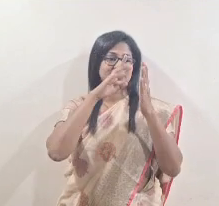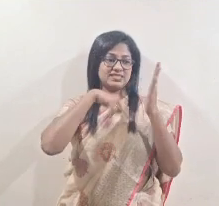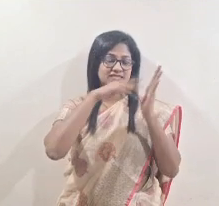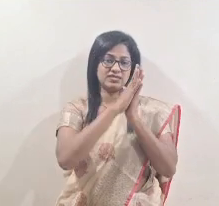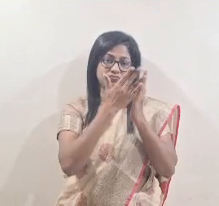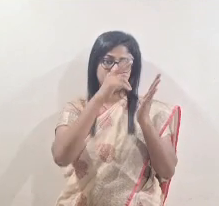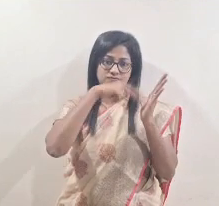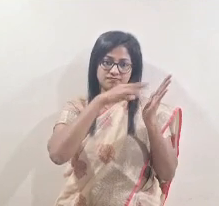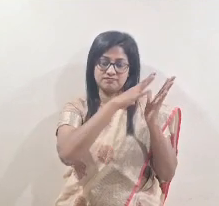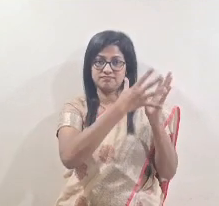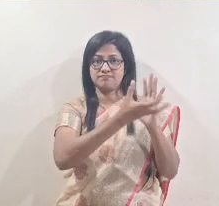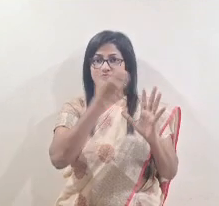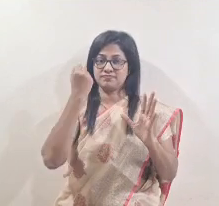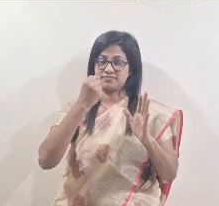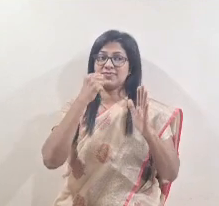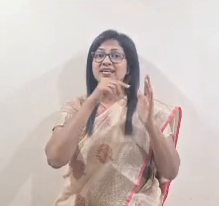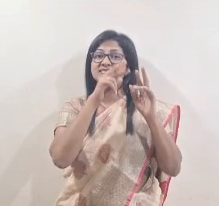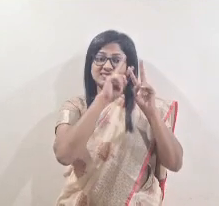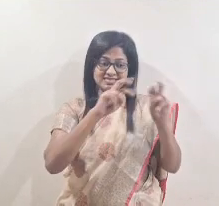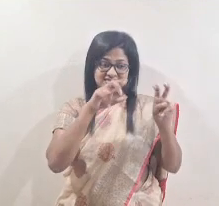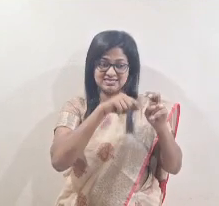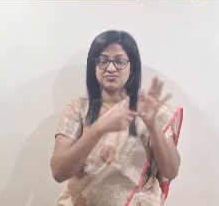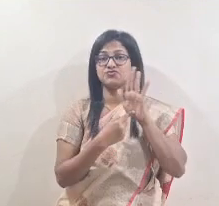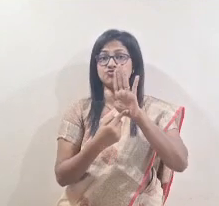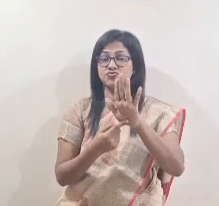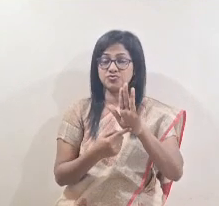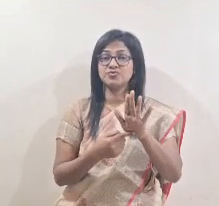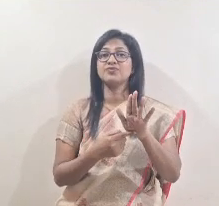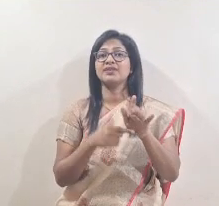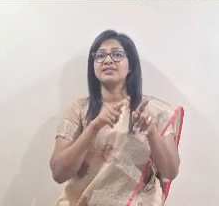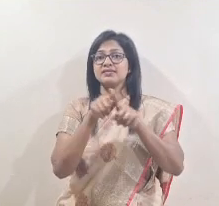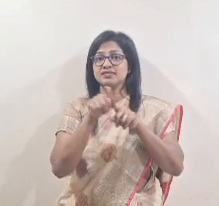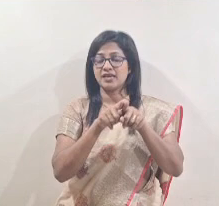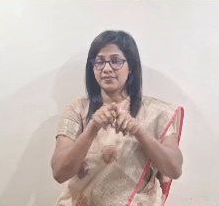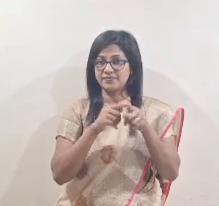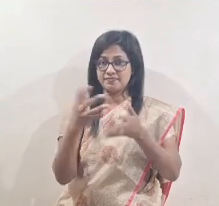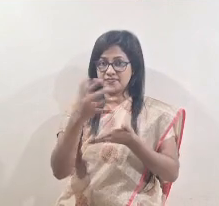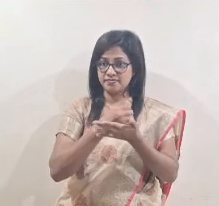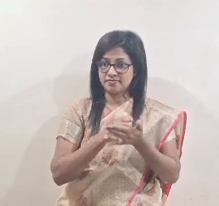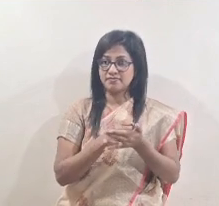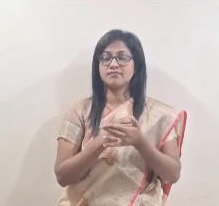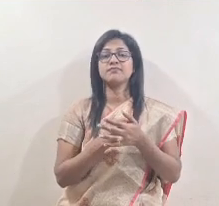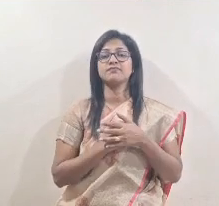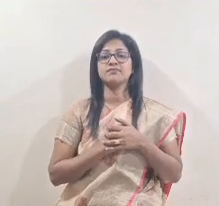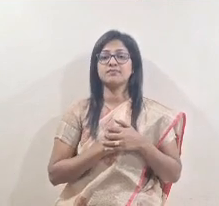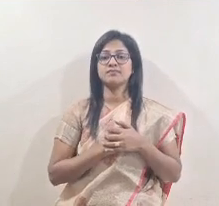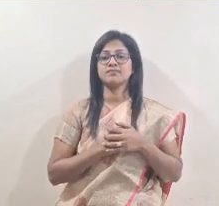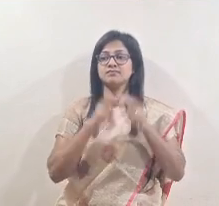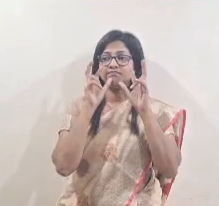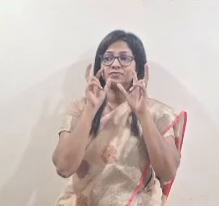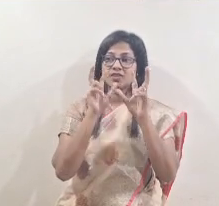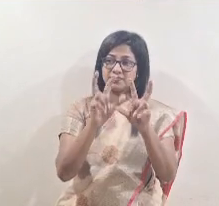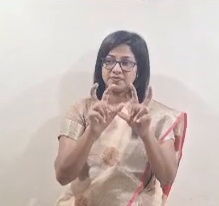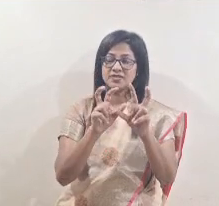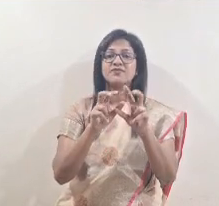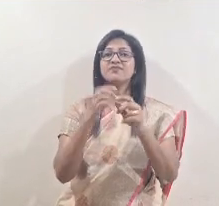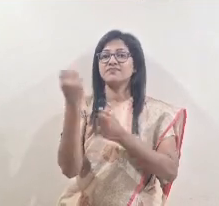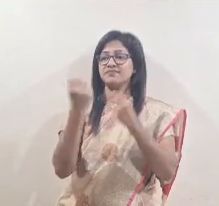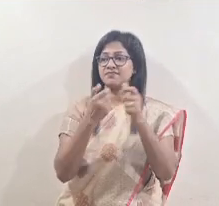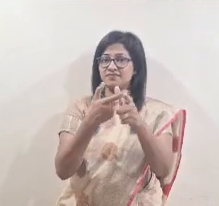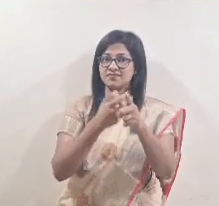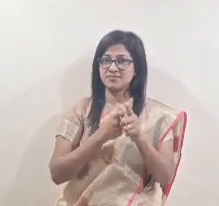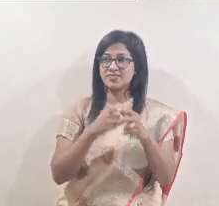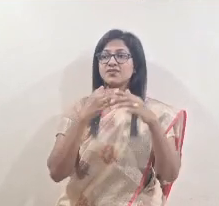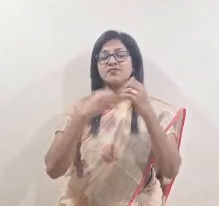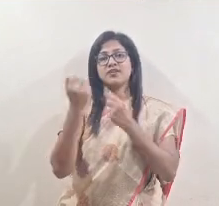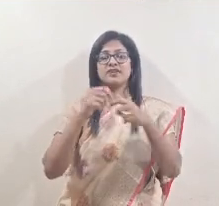literatures, and from in the literature they have defined, they have taken a sample data and they have just observed the vehicle speed based on the